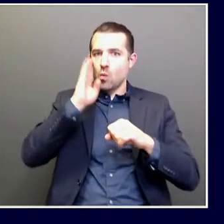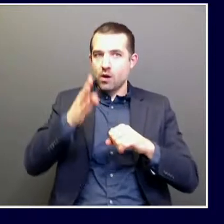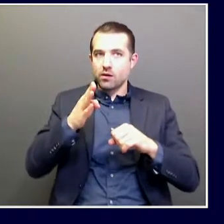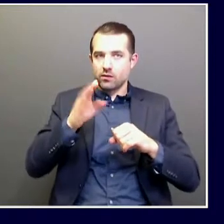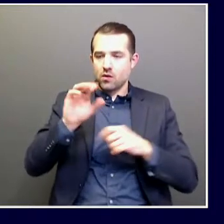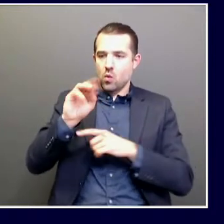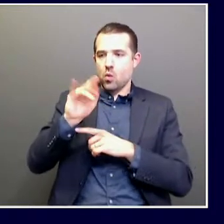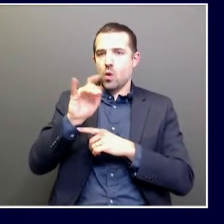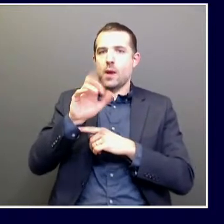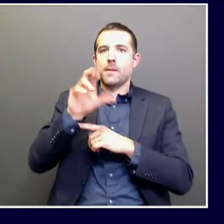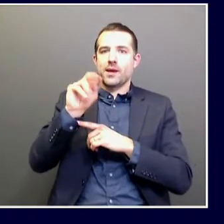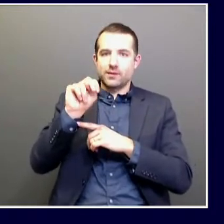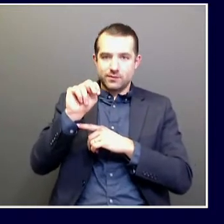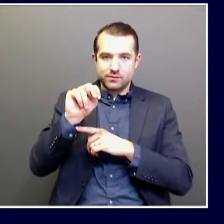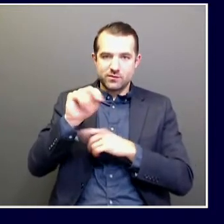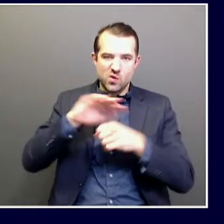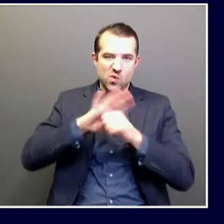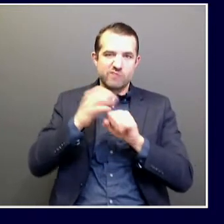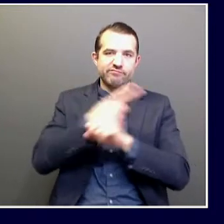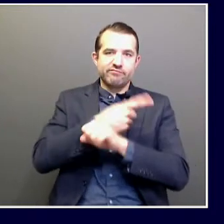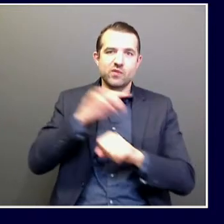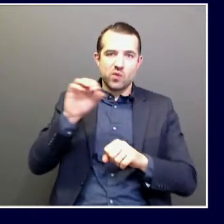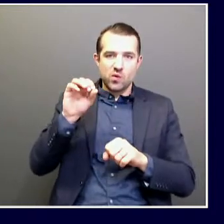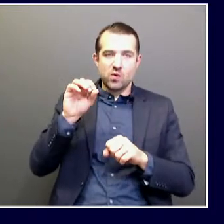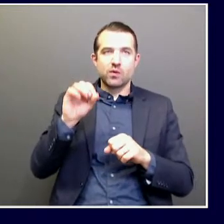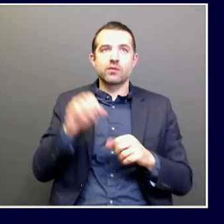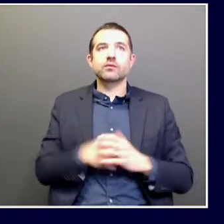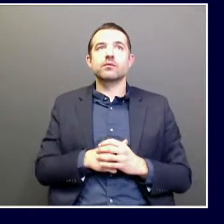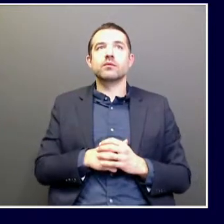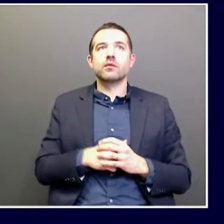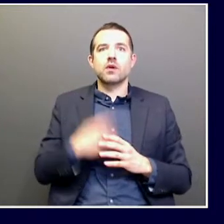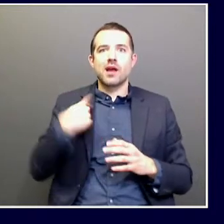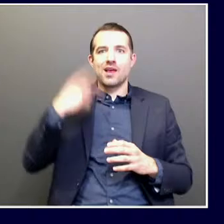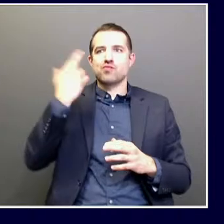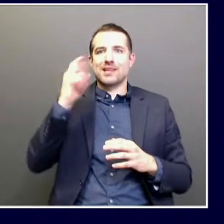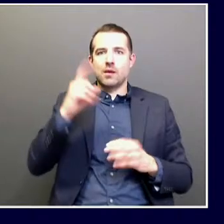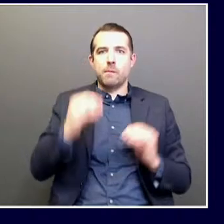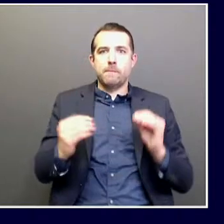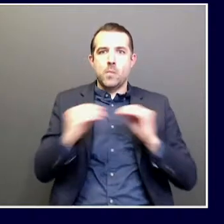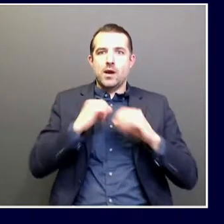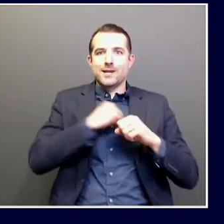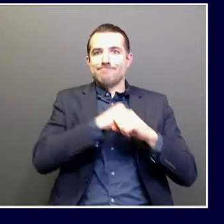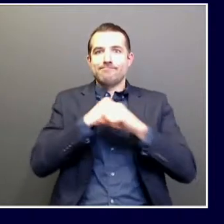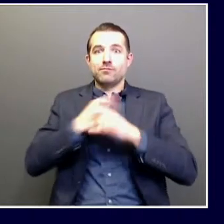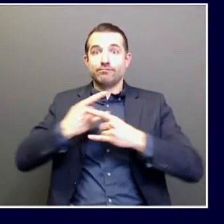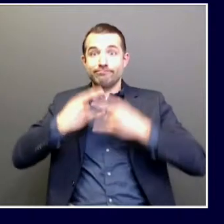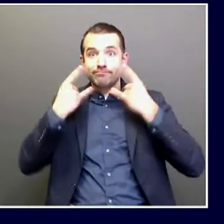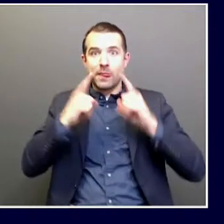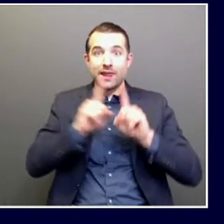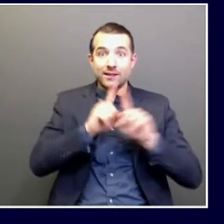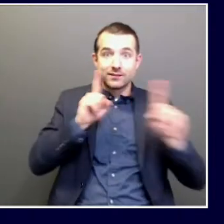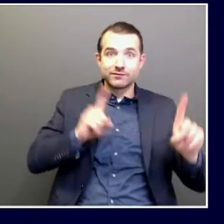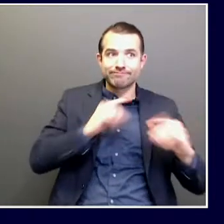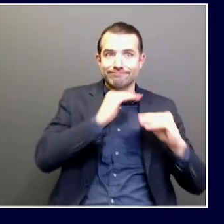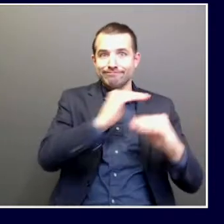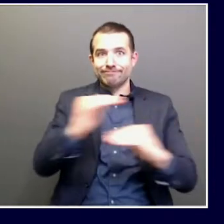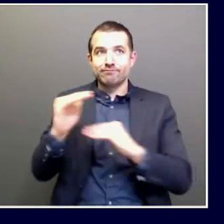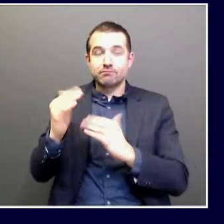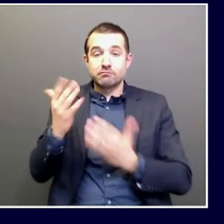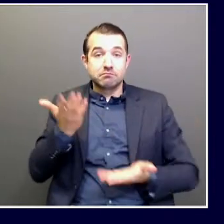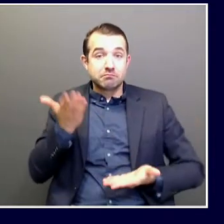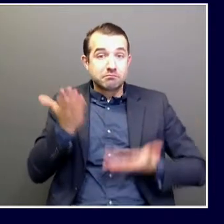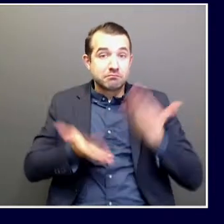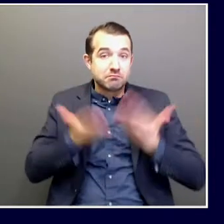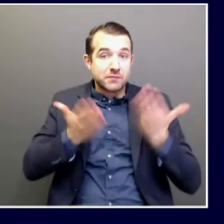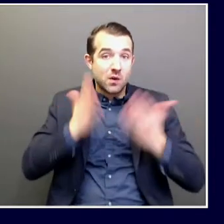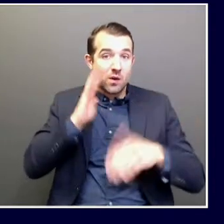Okay, and then following up on that, so I'm thinking about, as the potential for schools to have more and